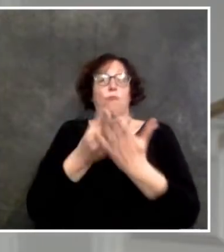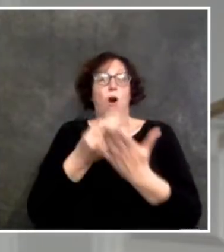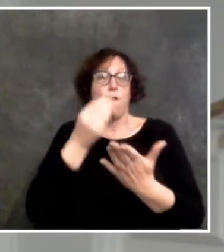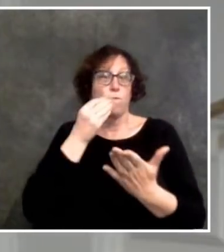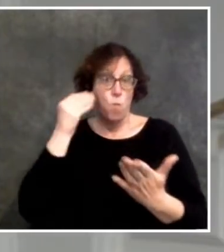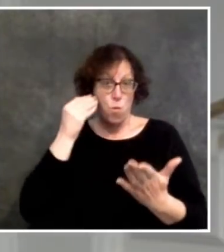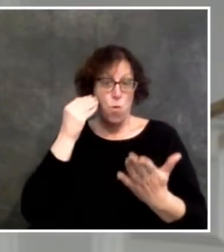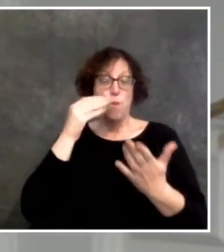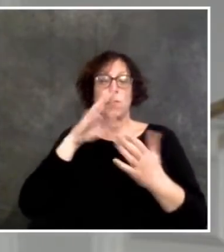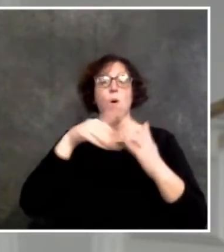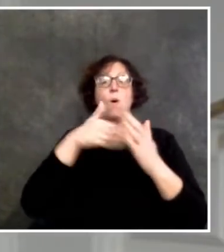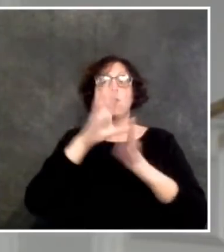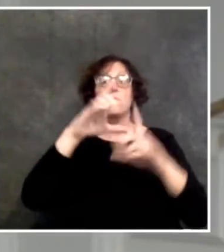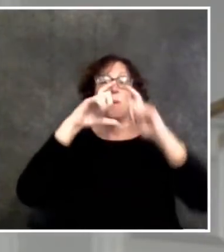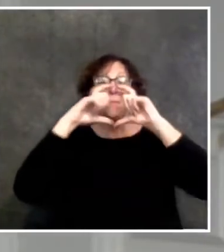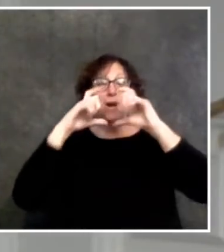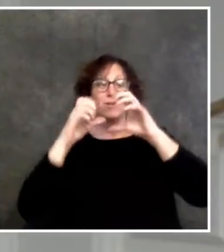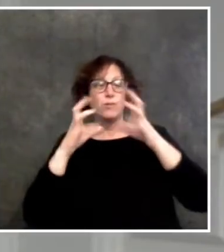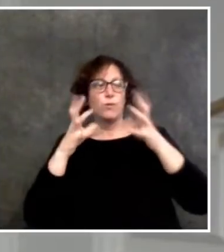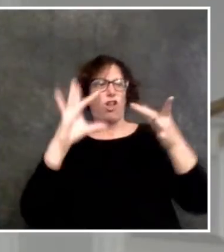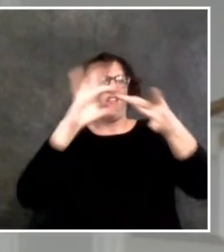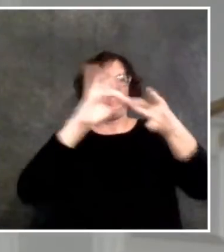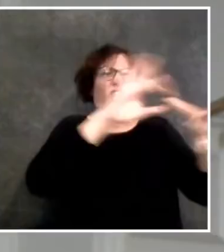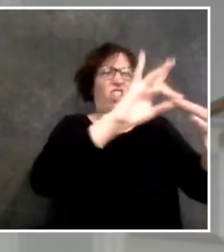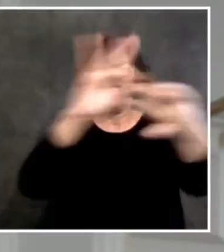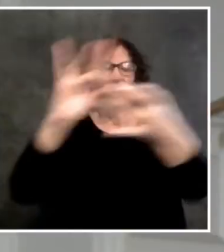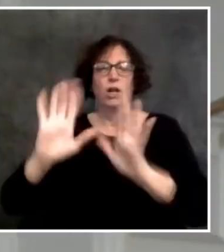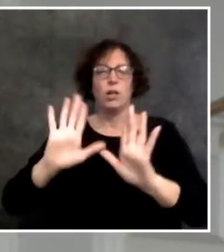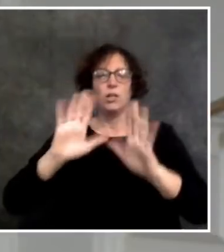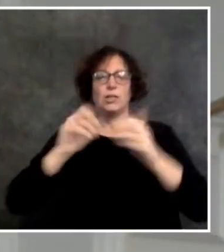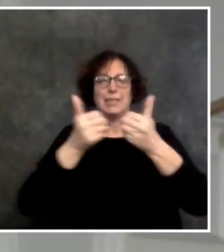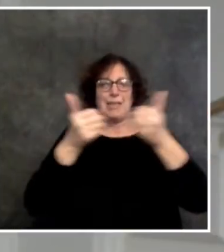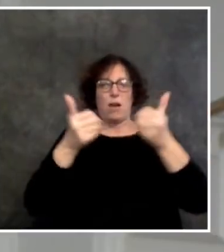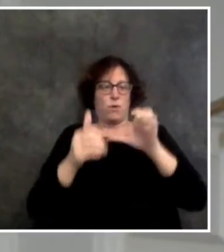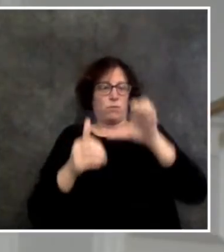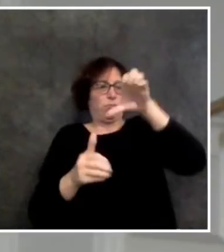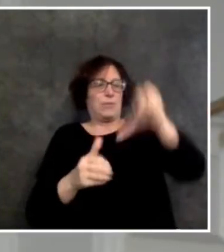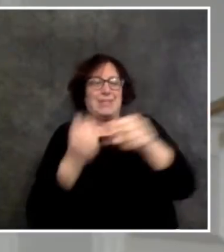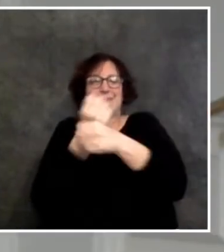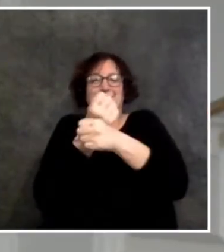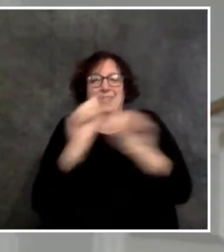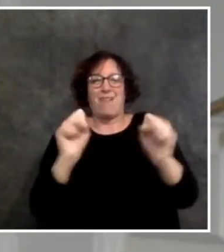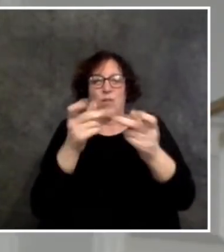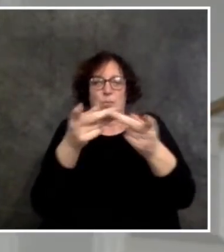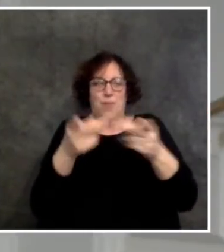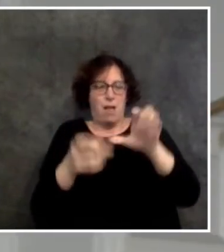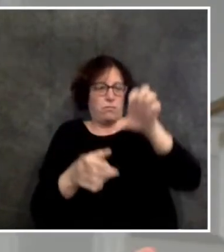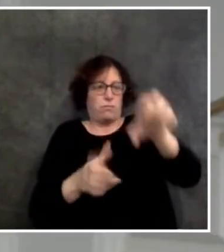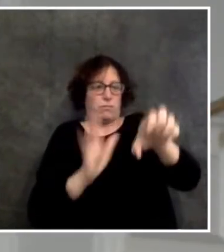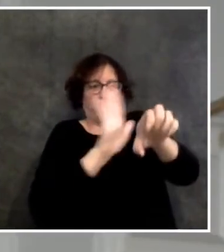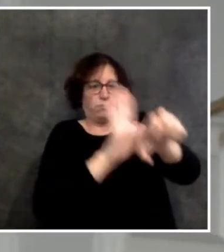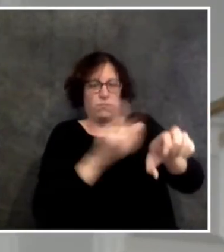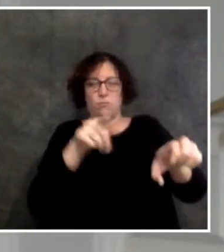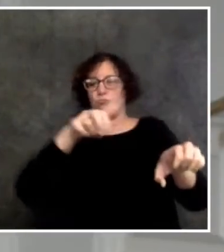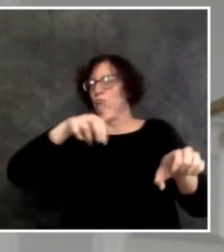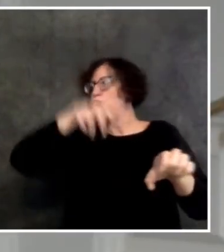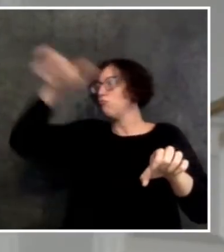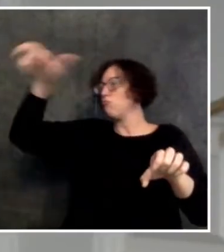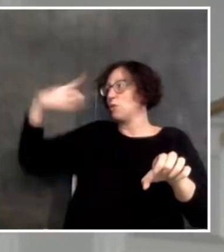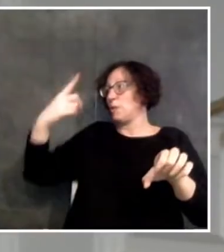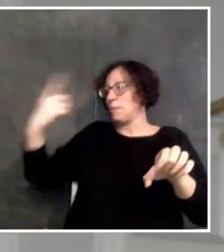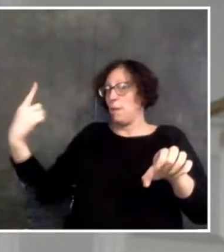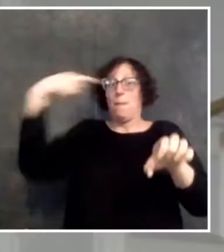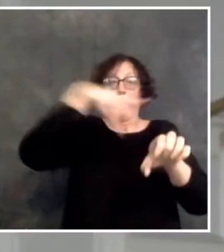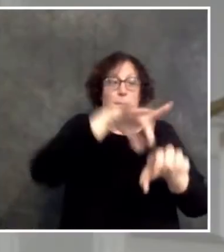cloth face coverings, and that they can use old bandanas or new bandanas. They